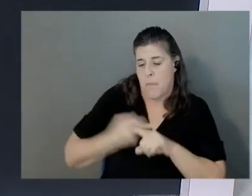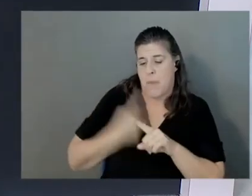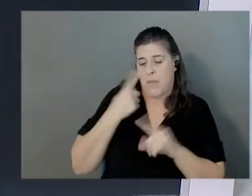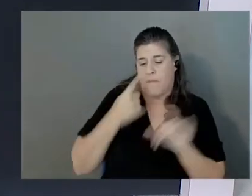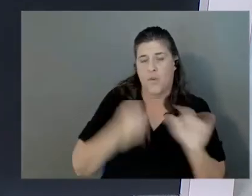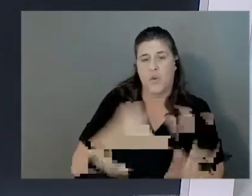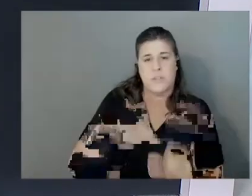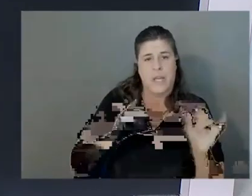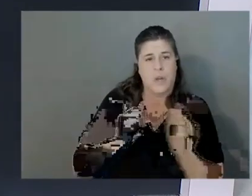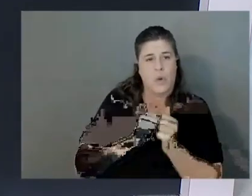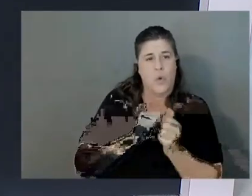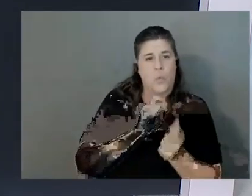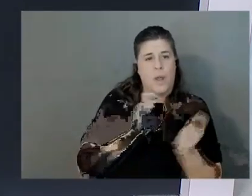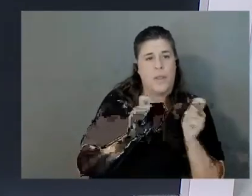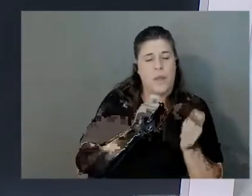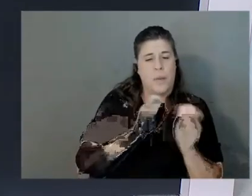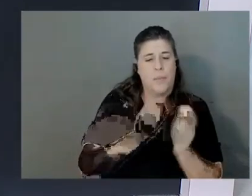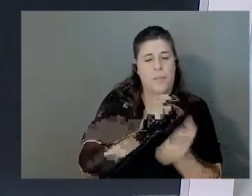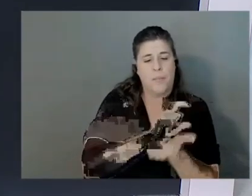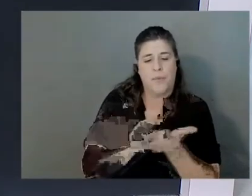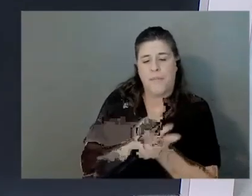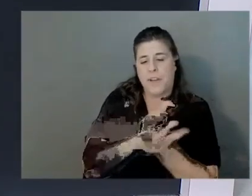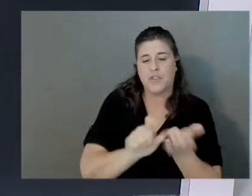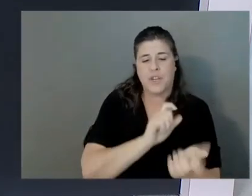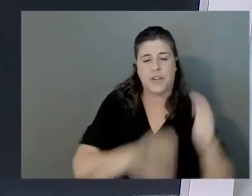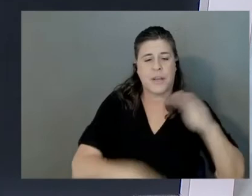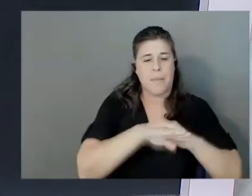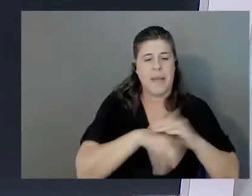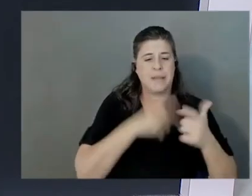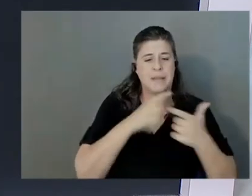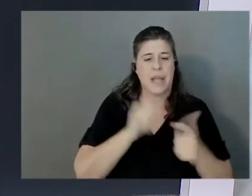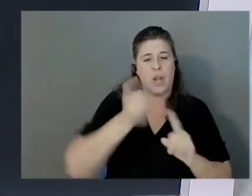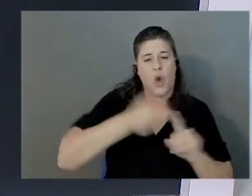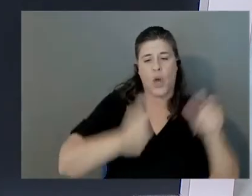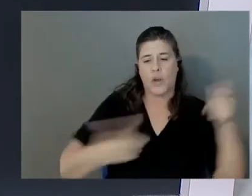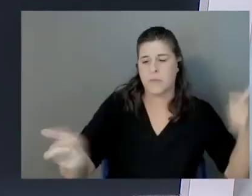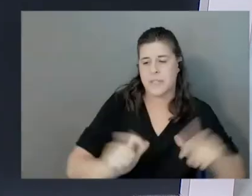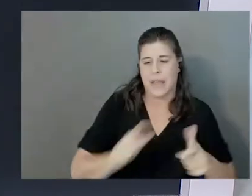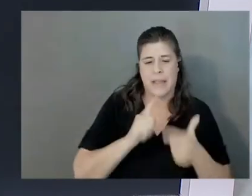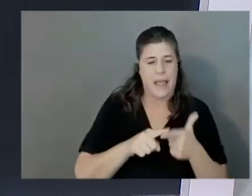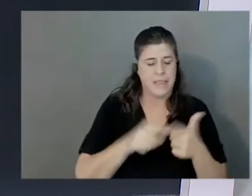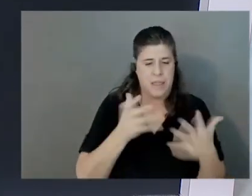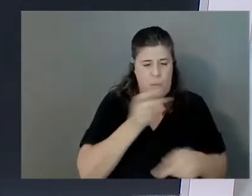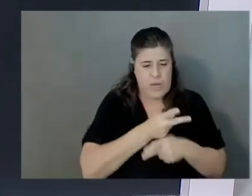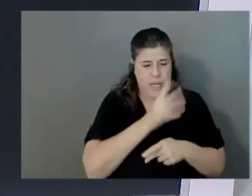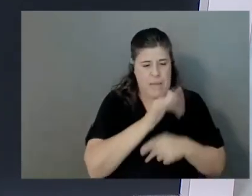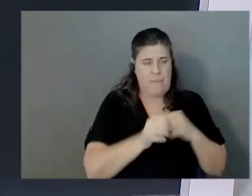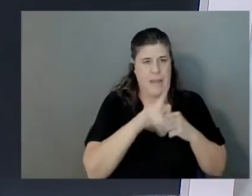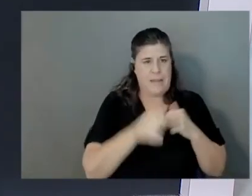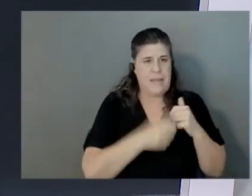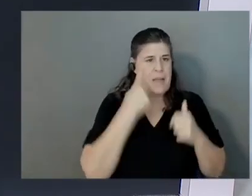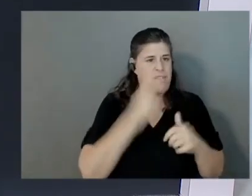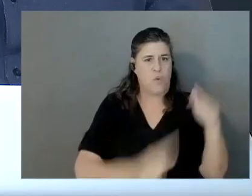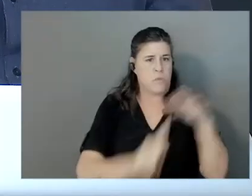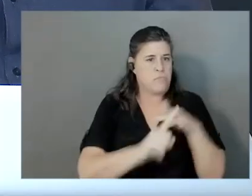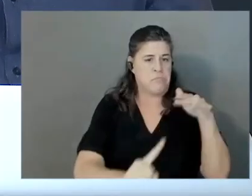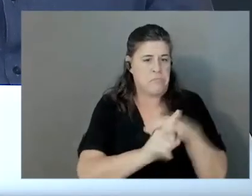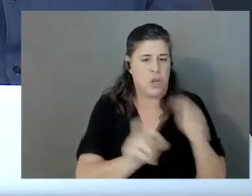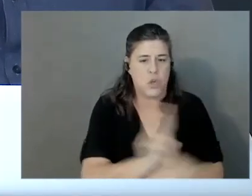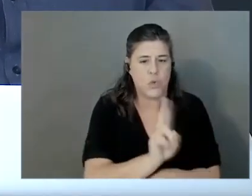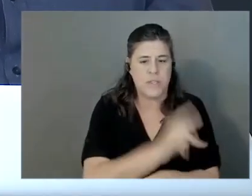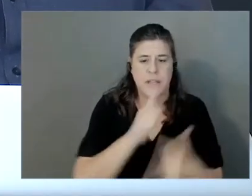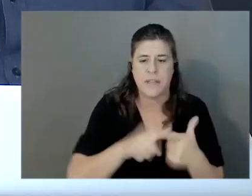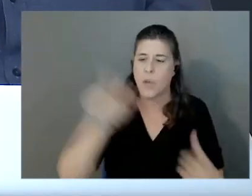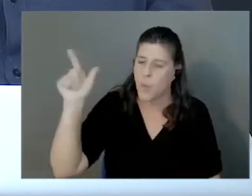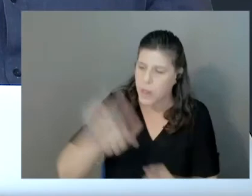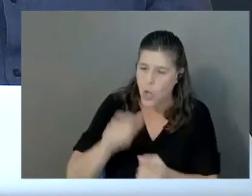provision capacity and auto-scaling, and then when they roll out, they want to keep that data around for sporadic uses, and they want the low latency of